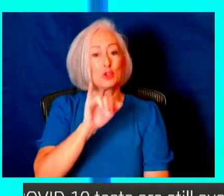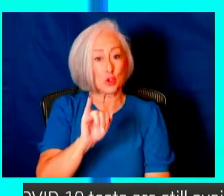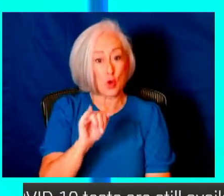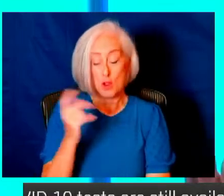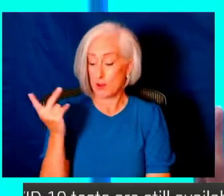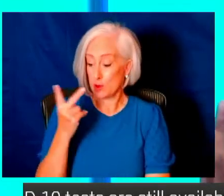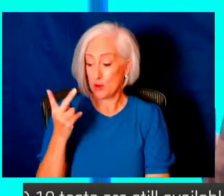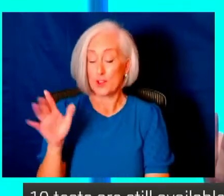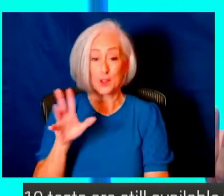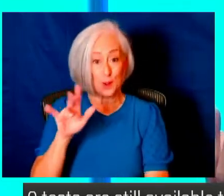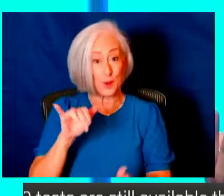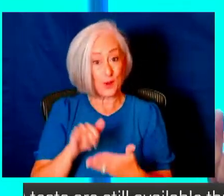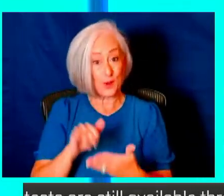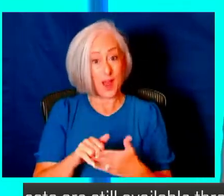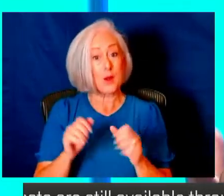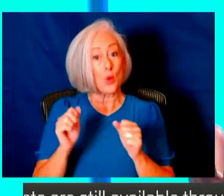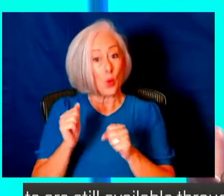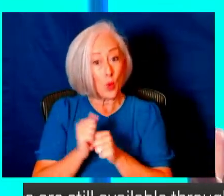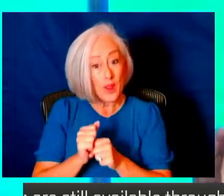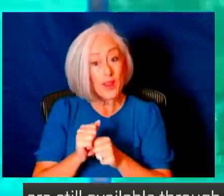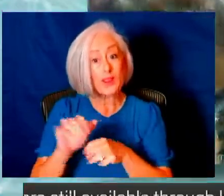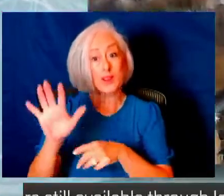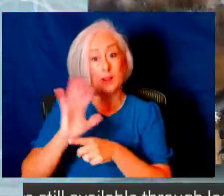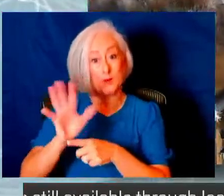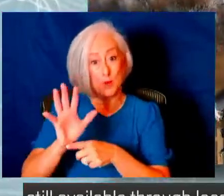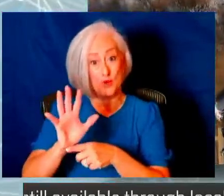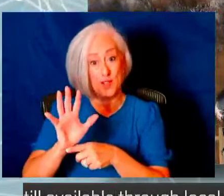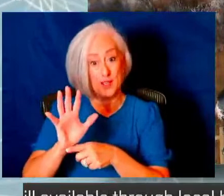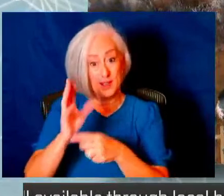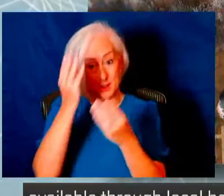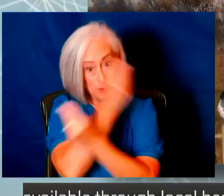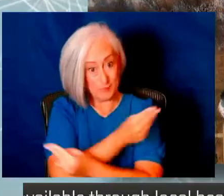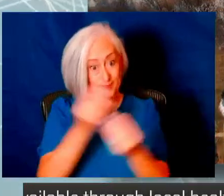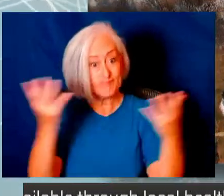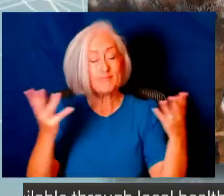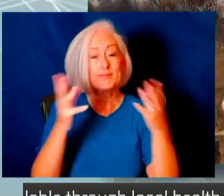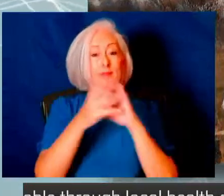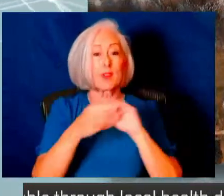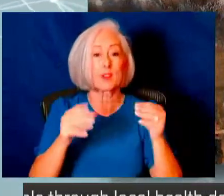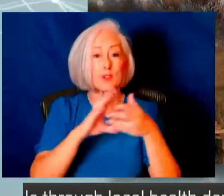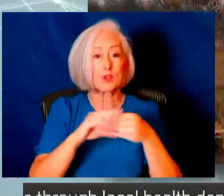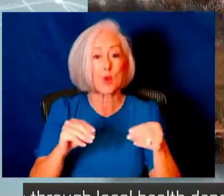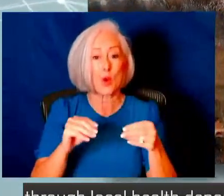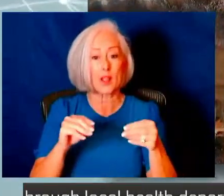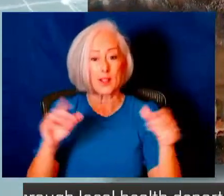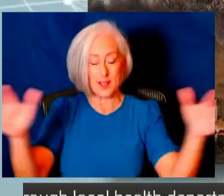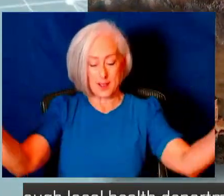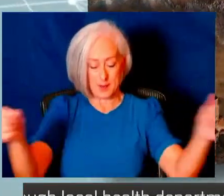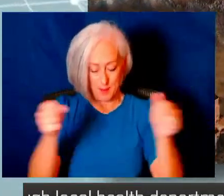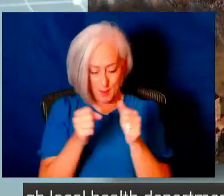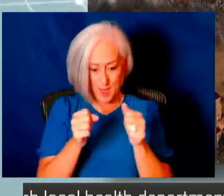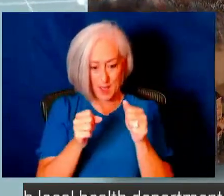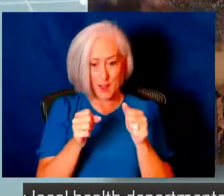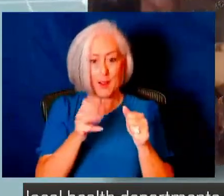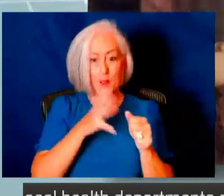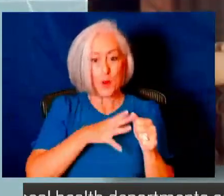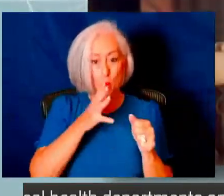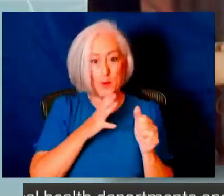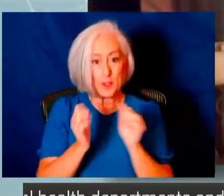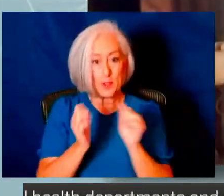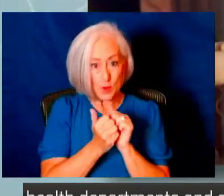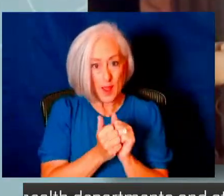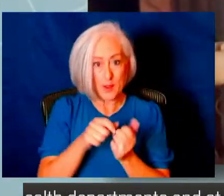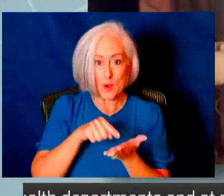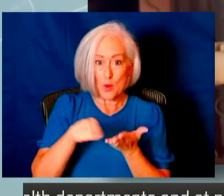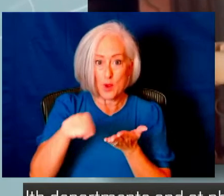documentary, is share the stories, bring the women together. We paid them for their time. We pay them for their time when we're